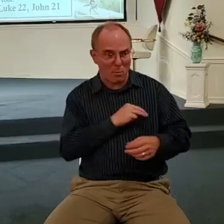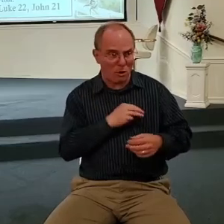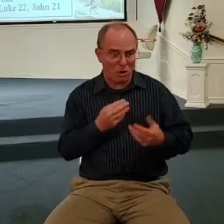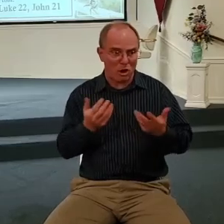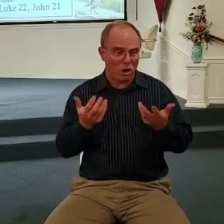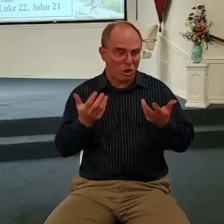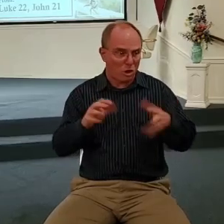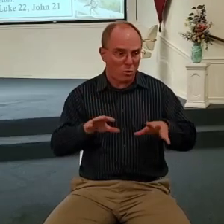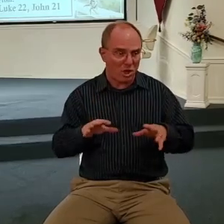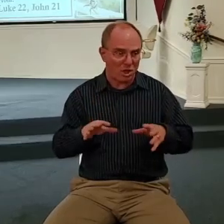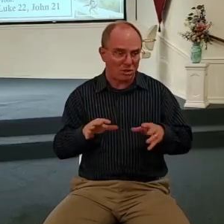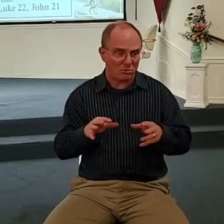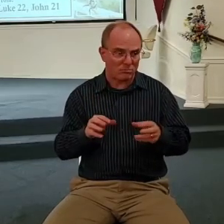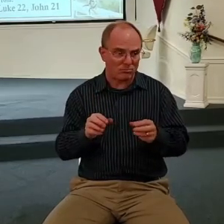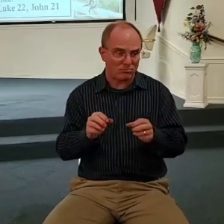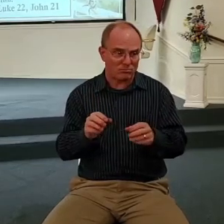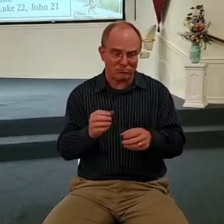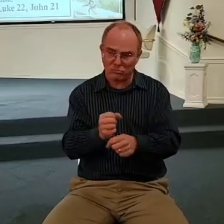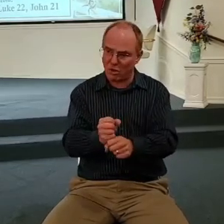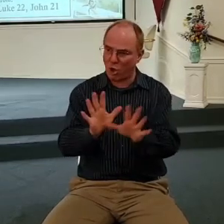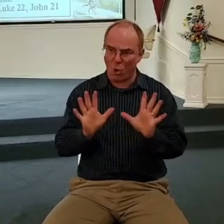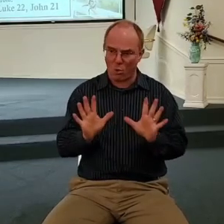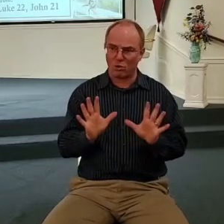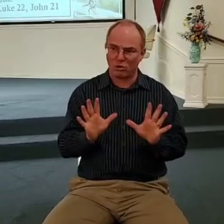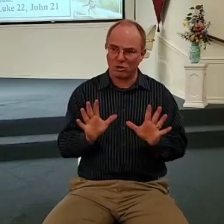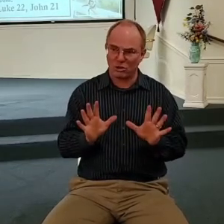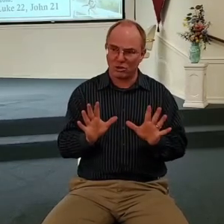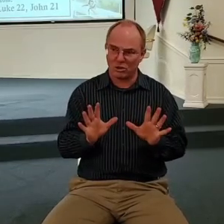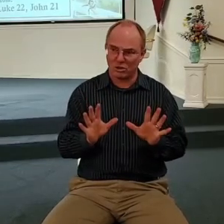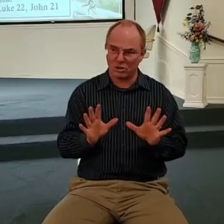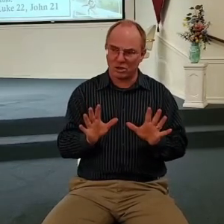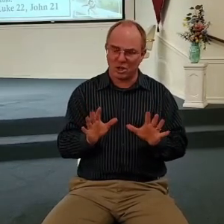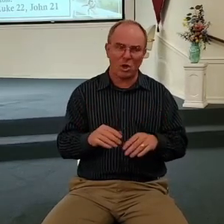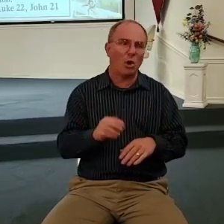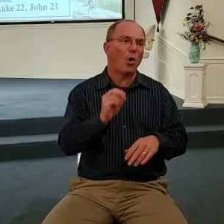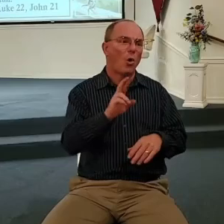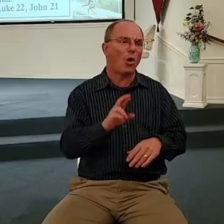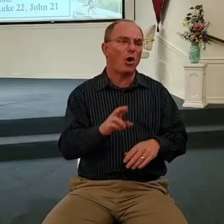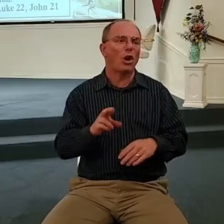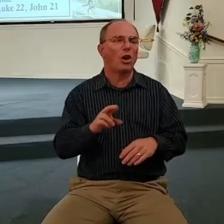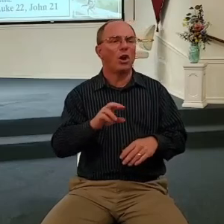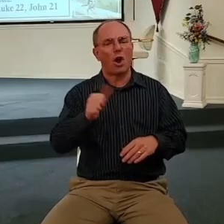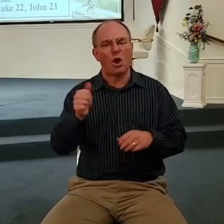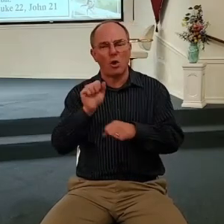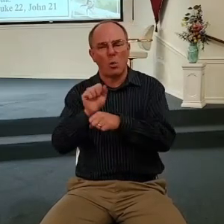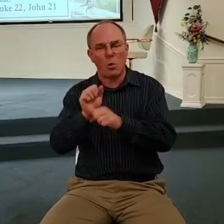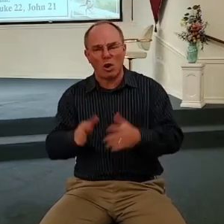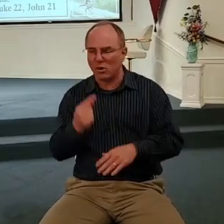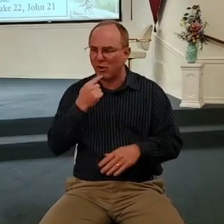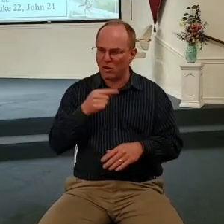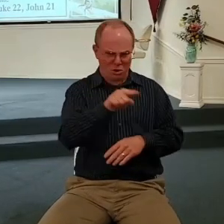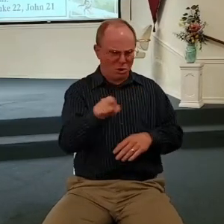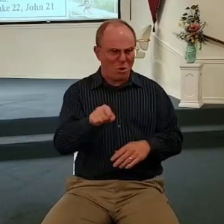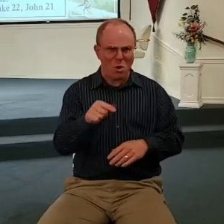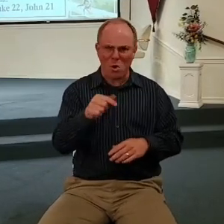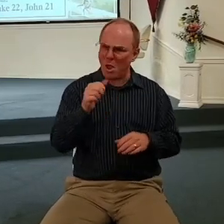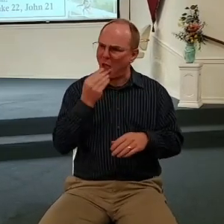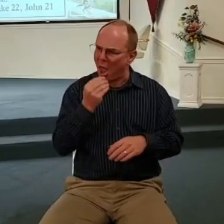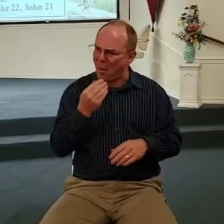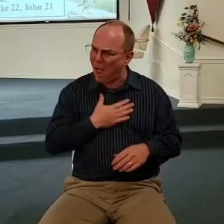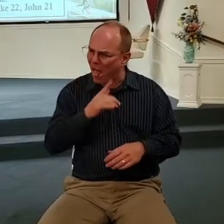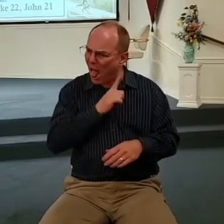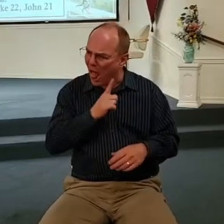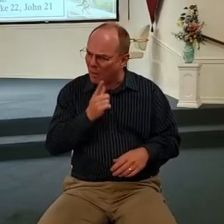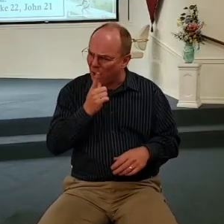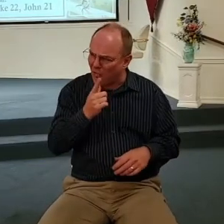your pleading, or a coworker who insists you ate their lunch, when in reality, you